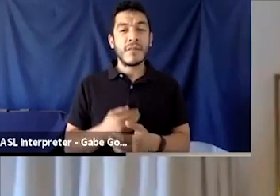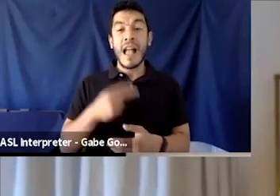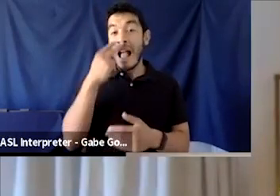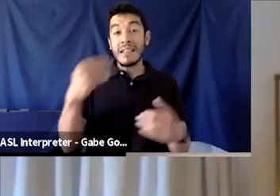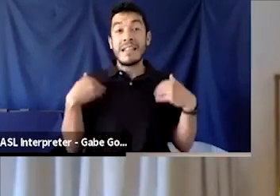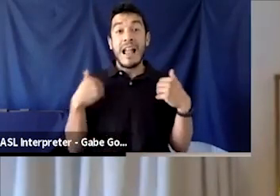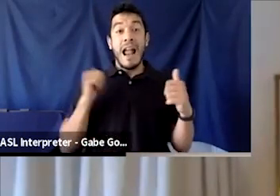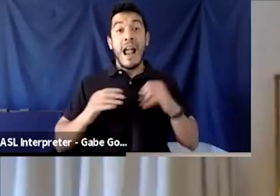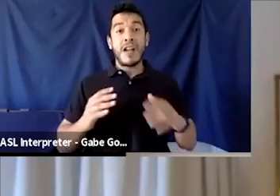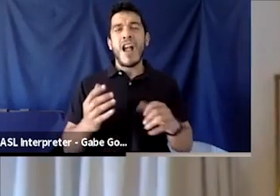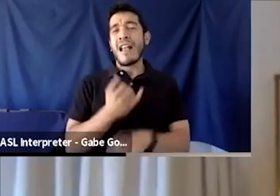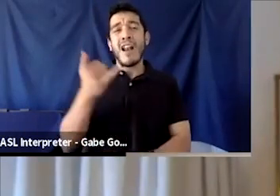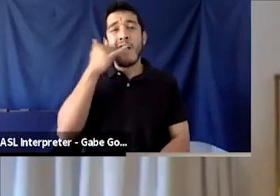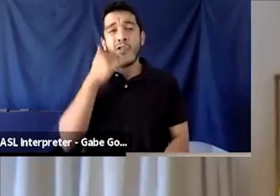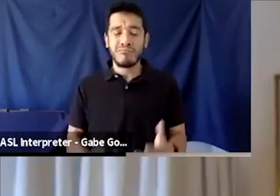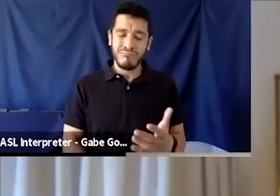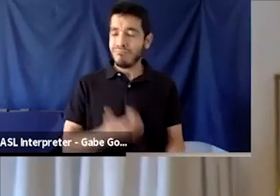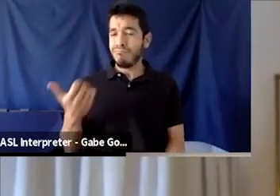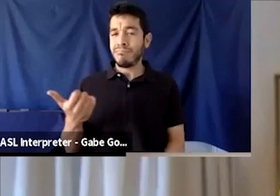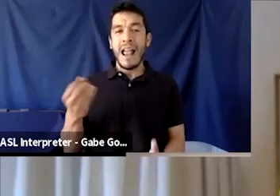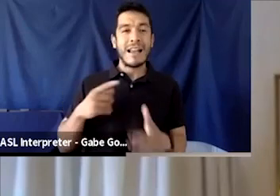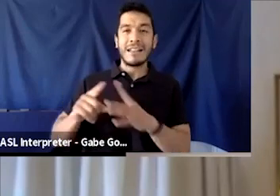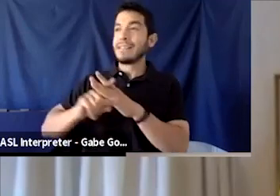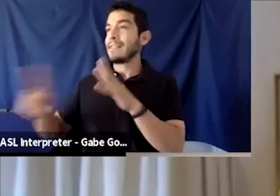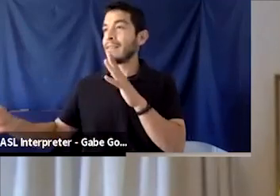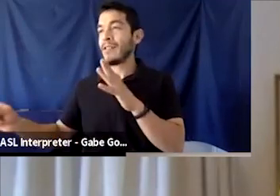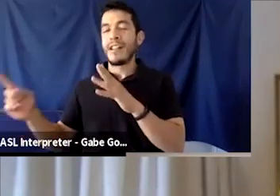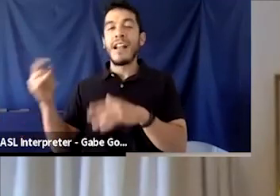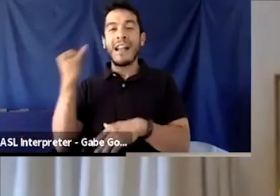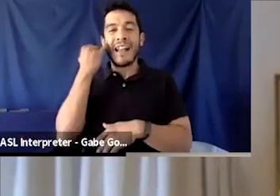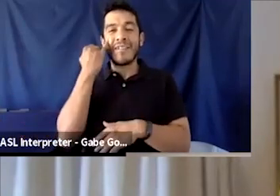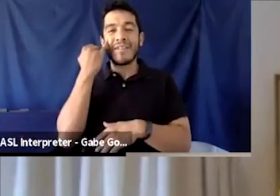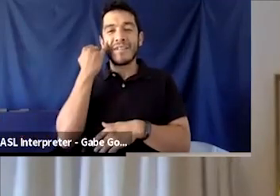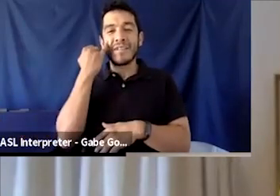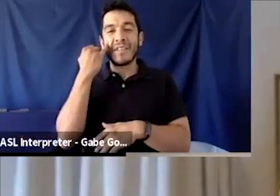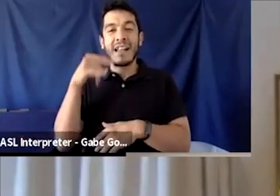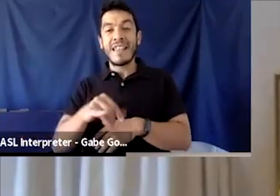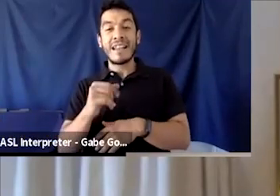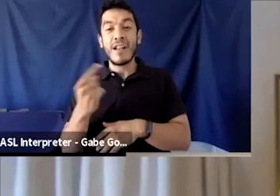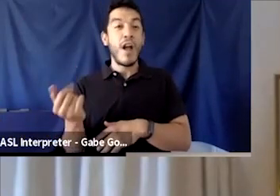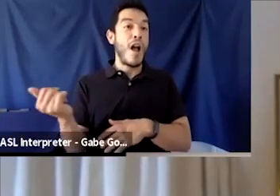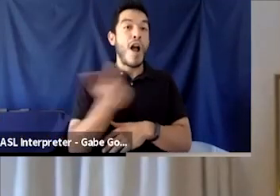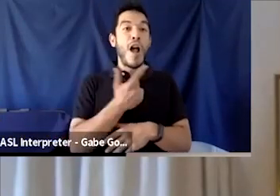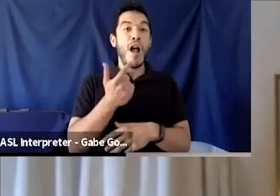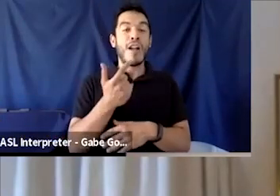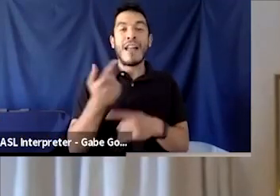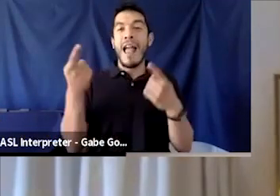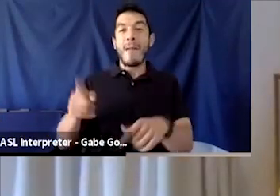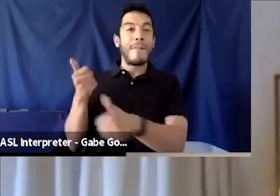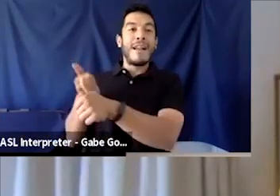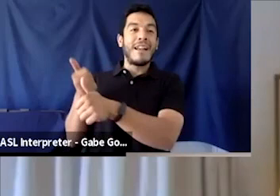actors, they get their phones out and they go away as if, you know, this is it all sort of magically happens. It